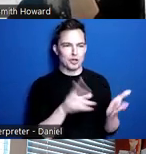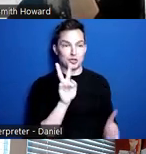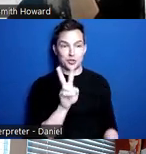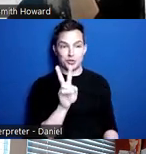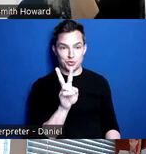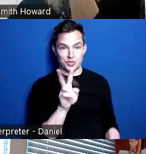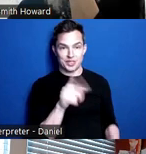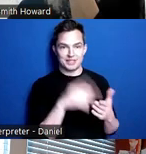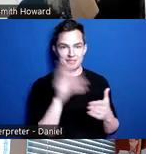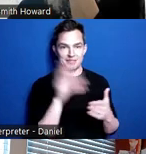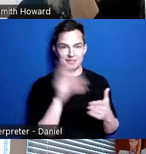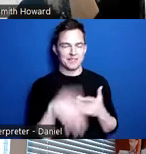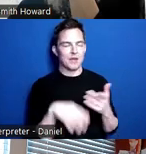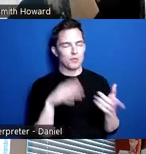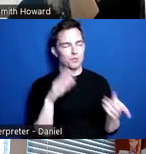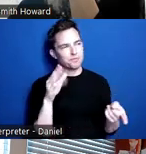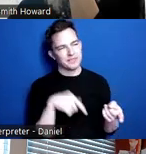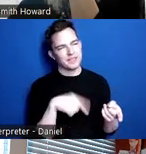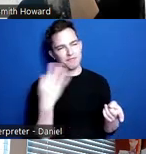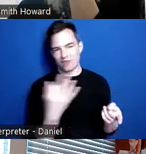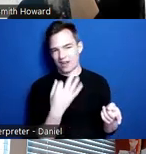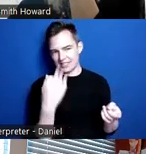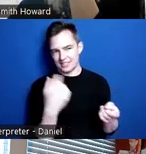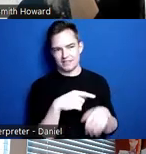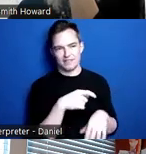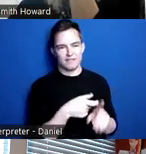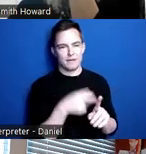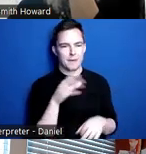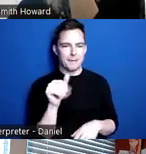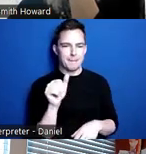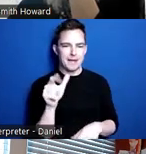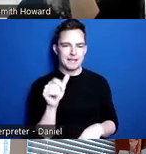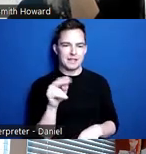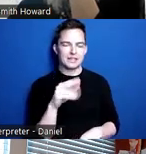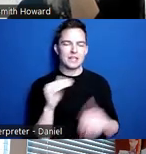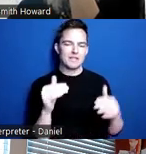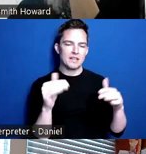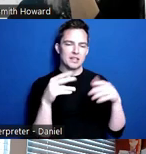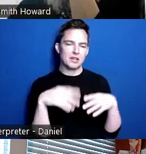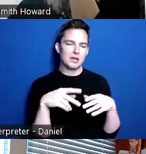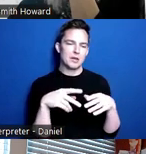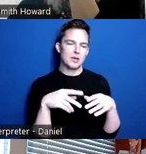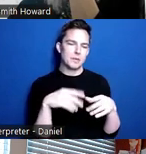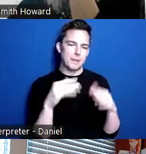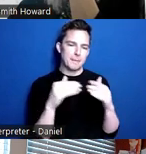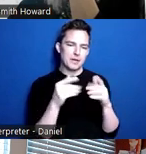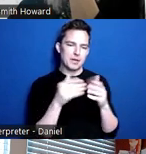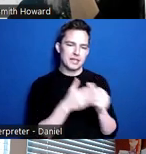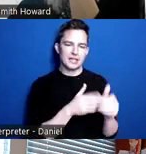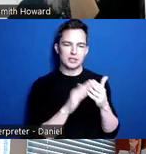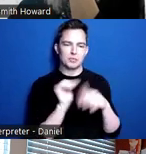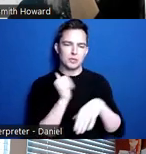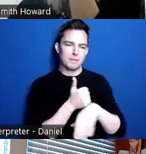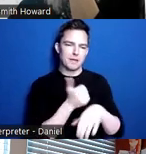this presentation, which is going to be this Friday from Bazelon, Advancing an Alternative Peer-Led Community-Based Services that